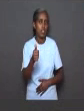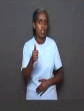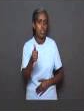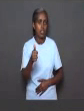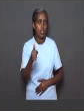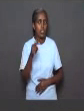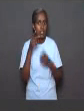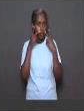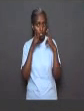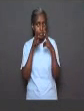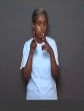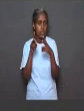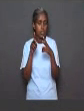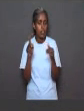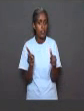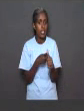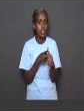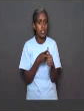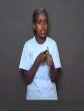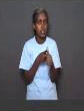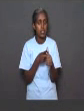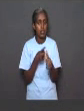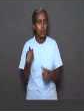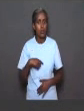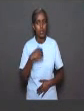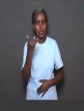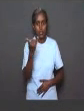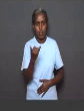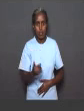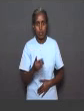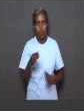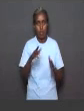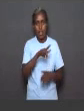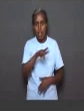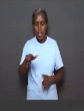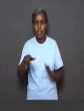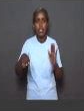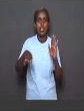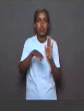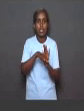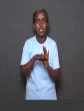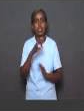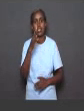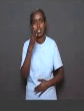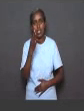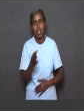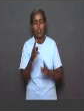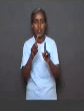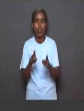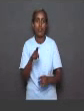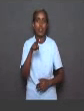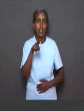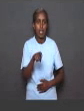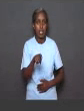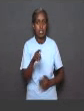A. As you can see, first we draw a line representing f